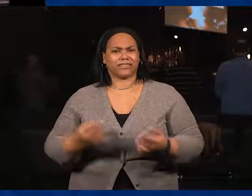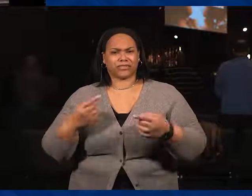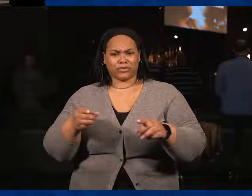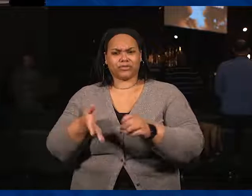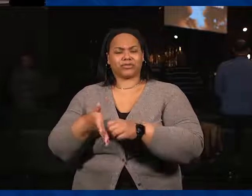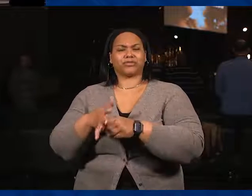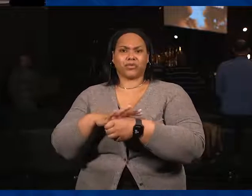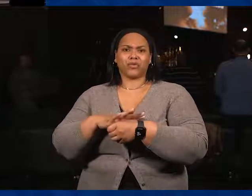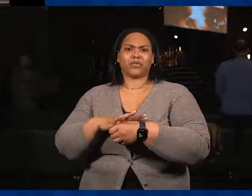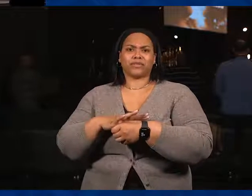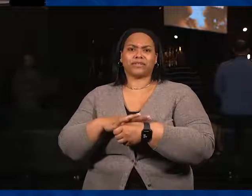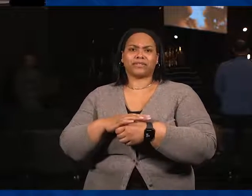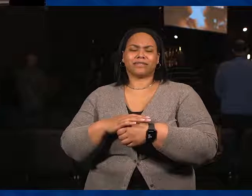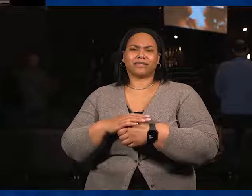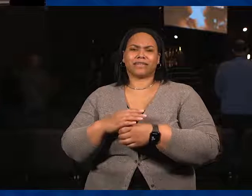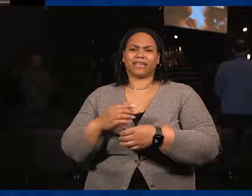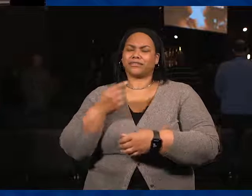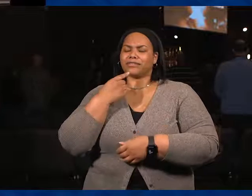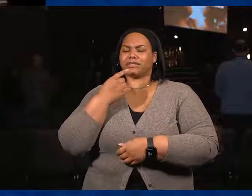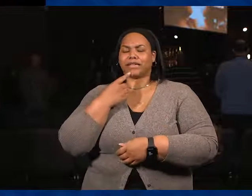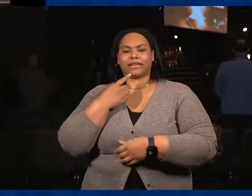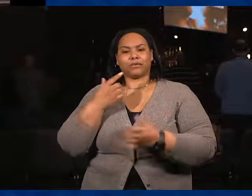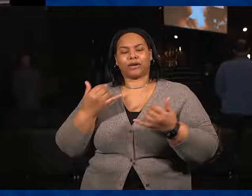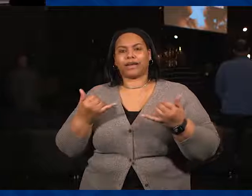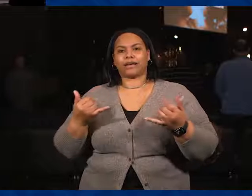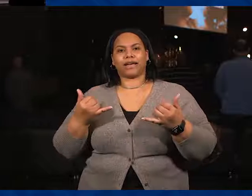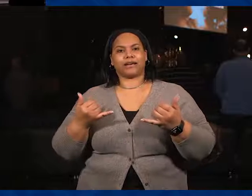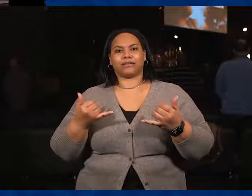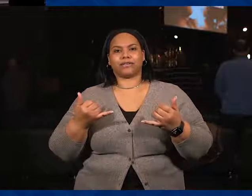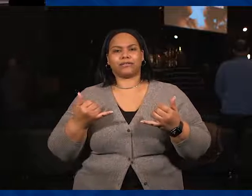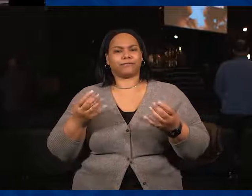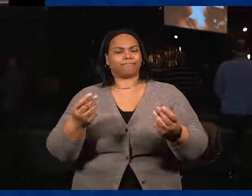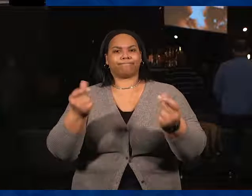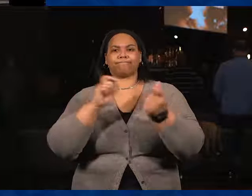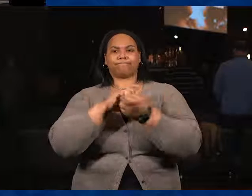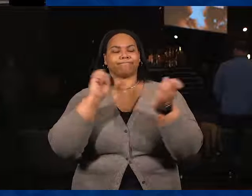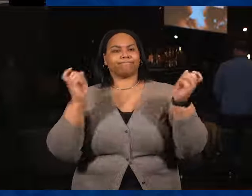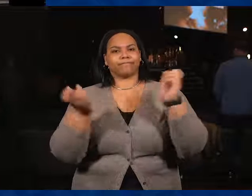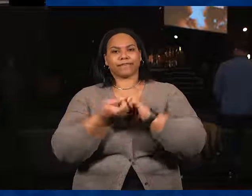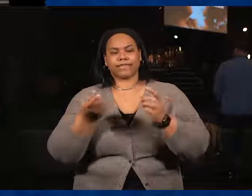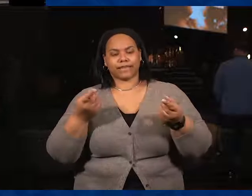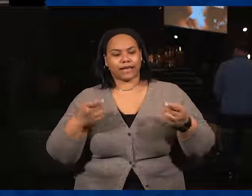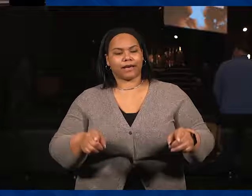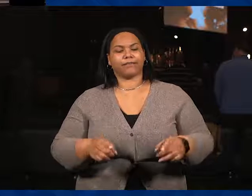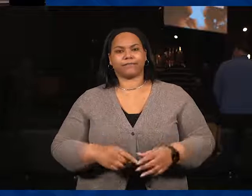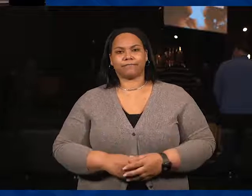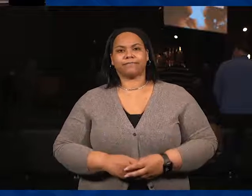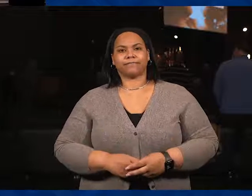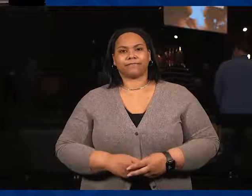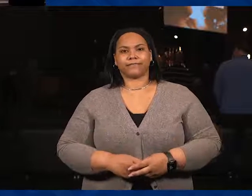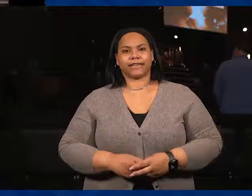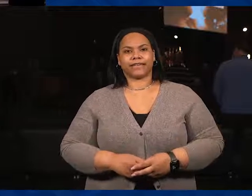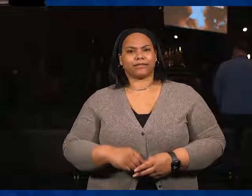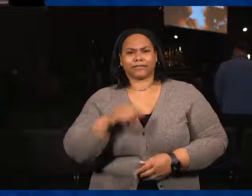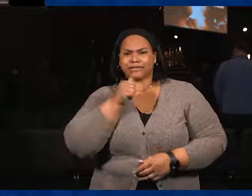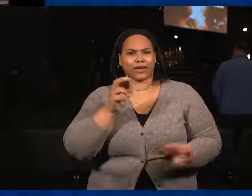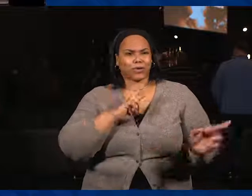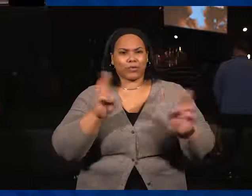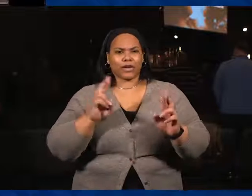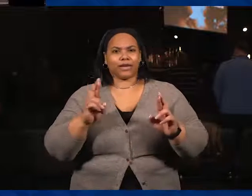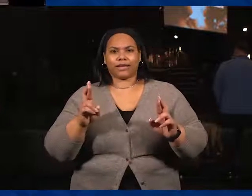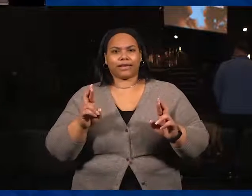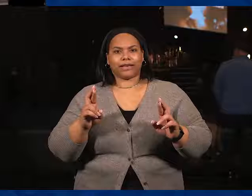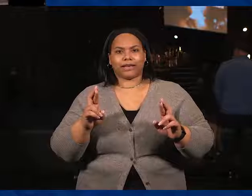season, and you're saying, even right now, it's been a sudden change, and wow, it just caught me off guard. It's taken the wind out